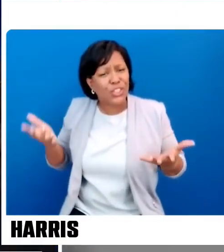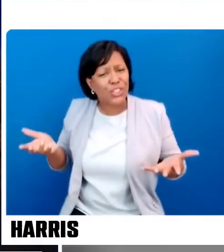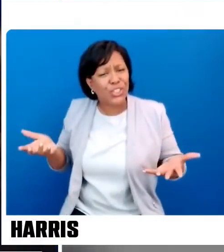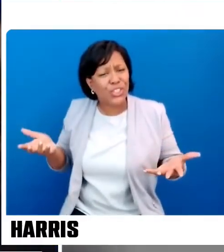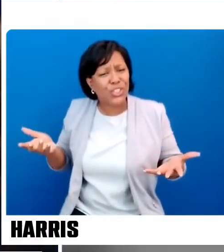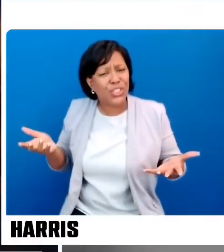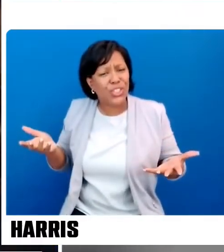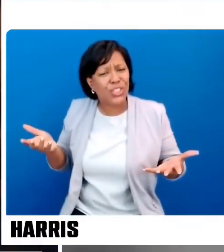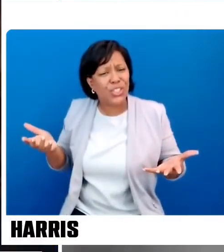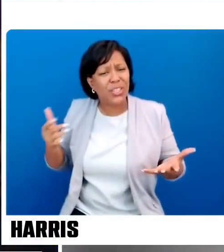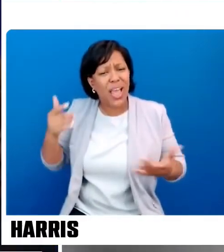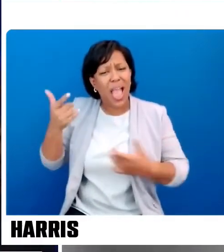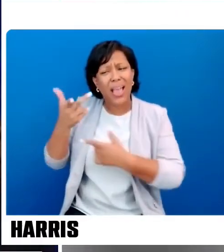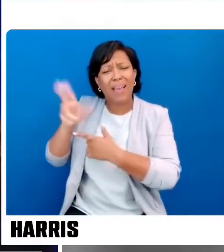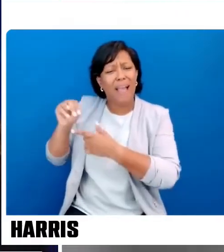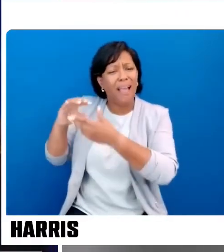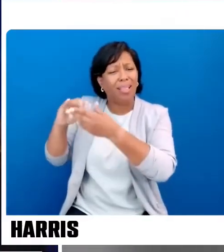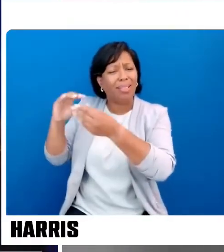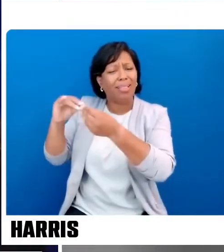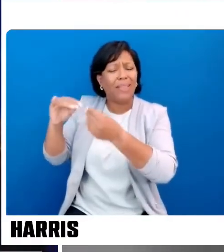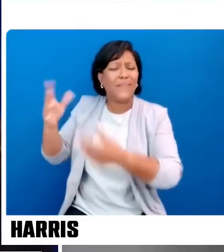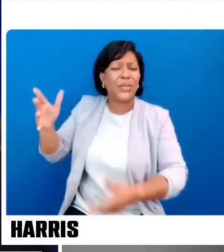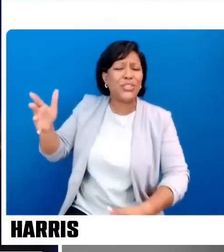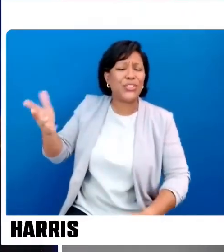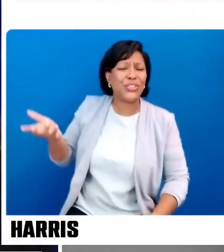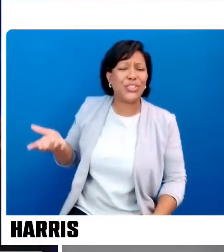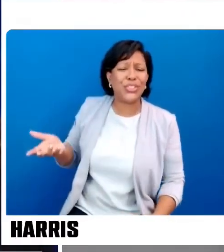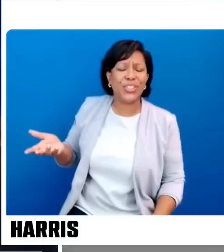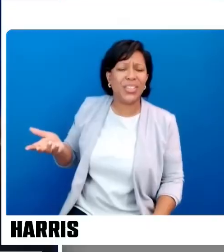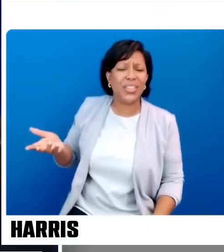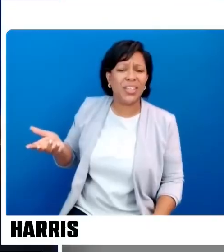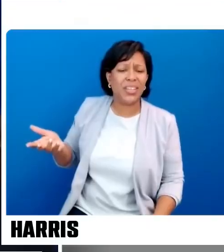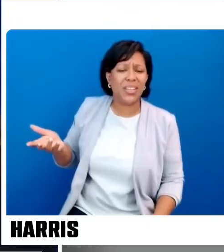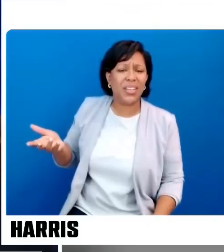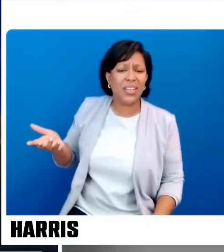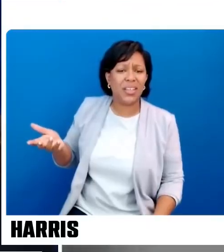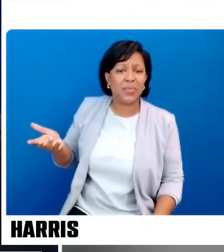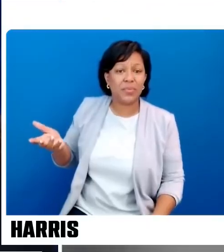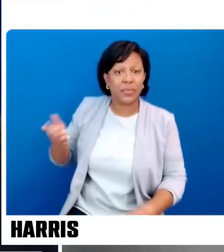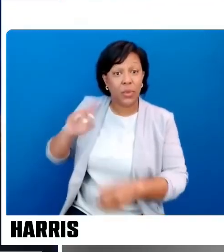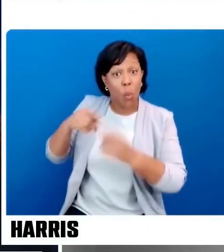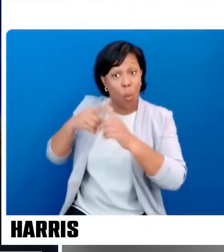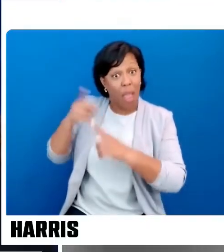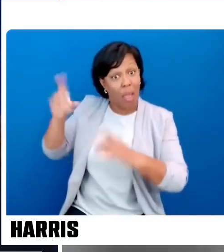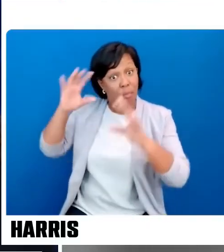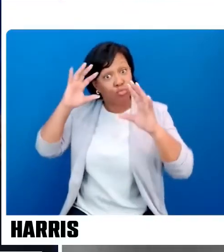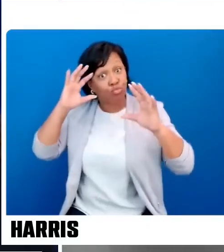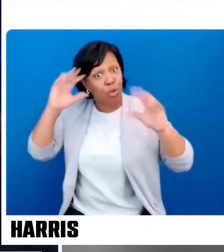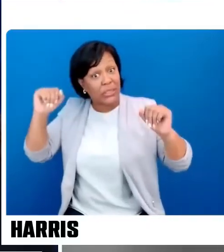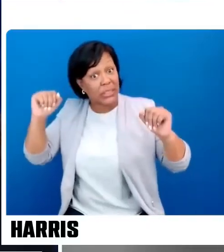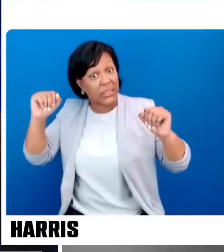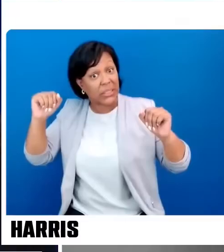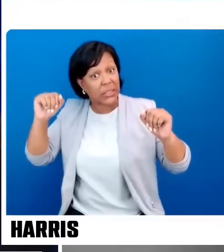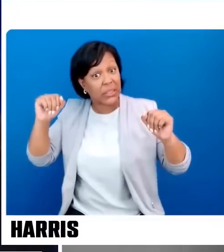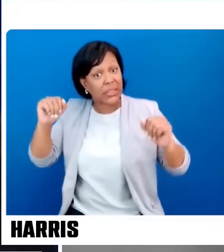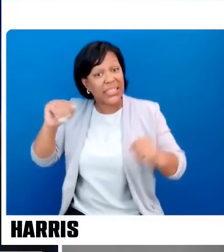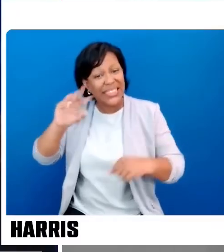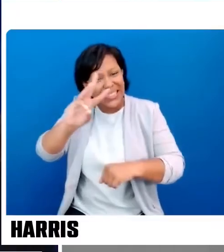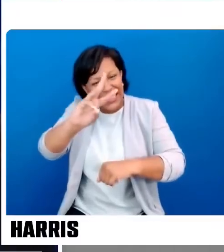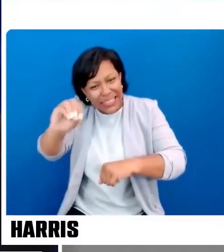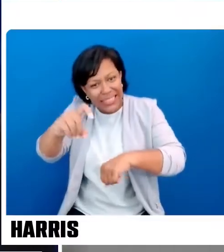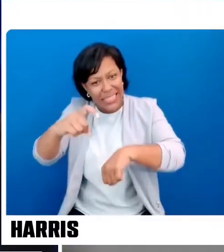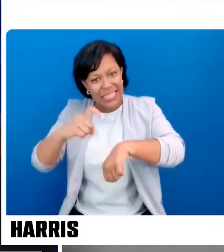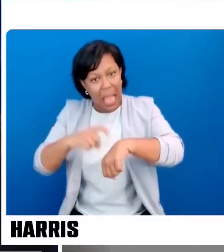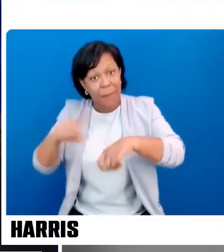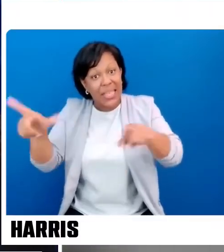people stand. When Donald Trump was president, 60 times he tried to get rid of the Affordable Care Act. 60 times.